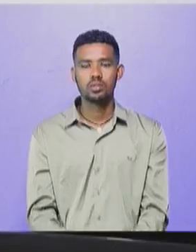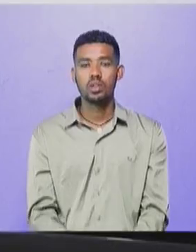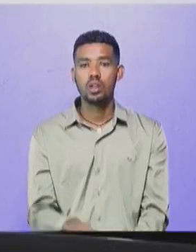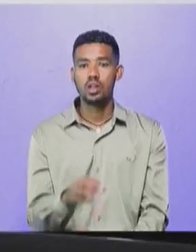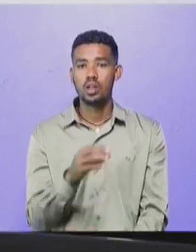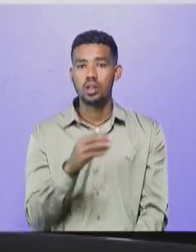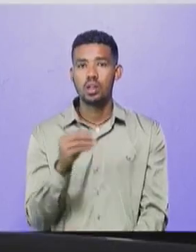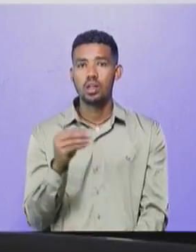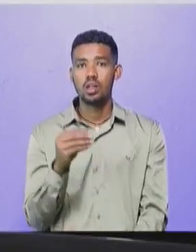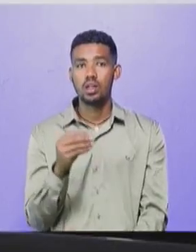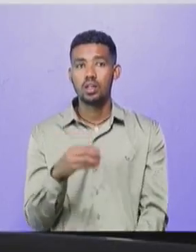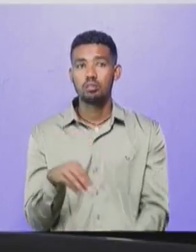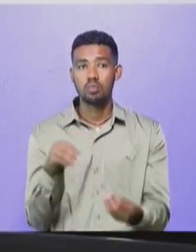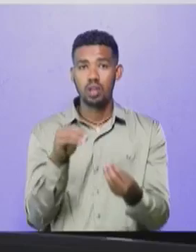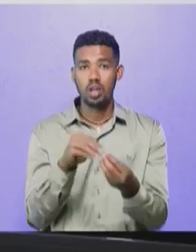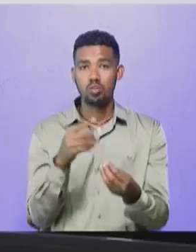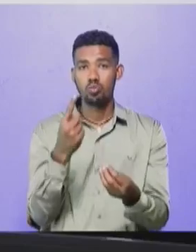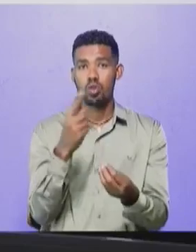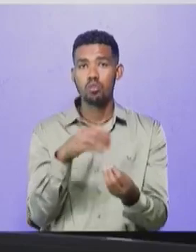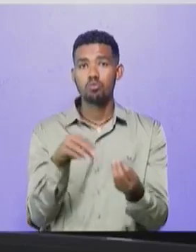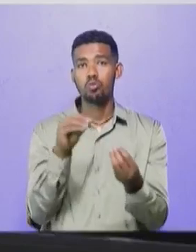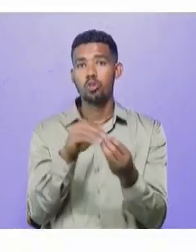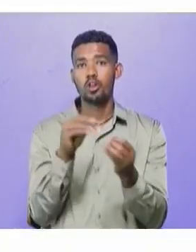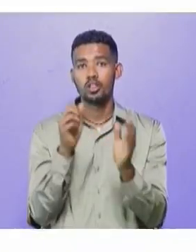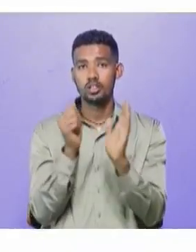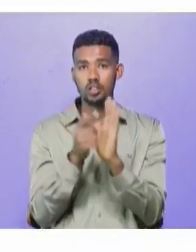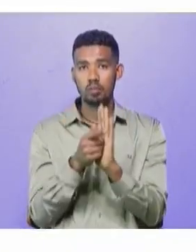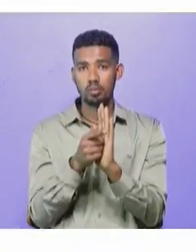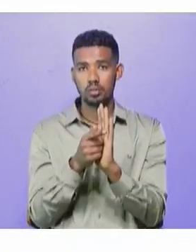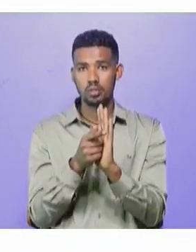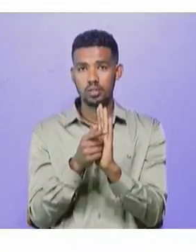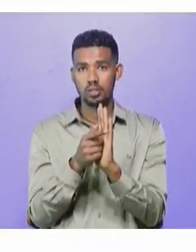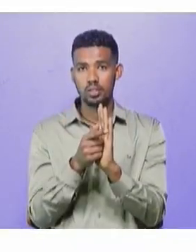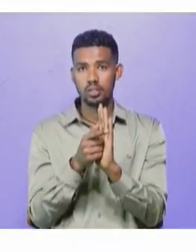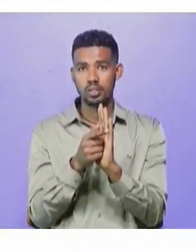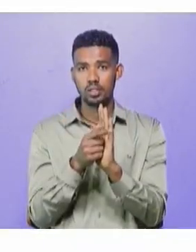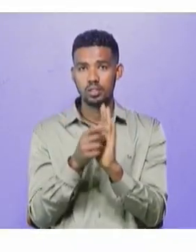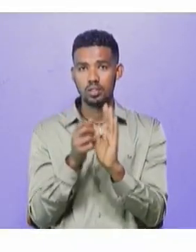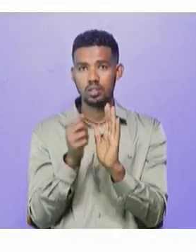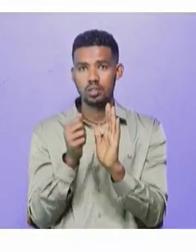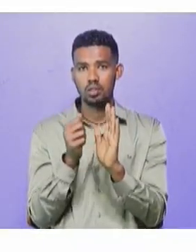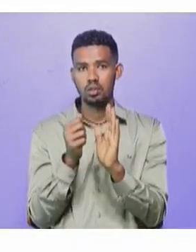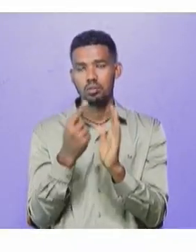And let me add one more example. For example, person.